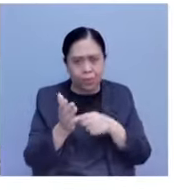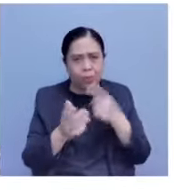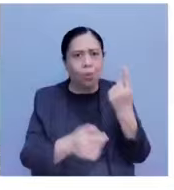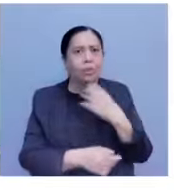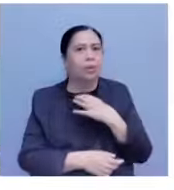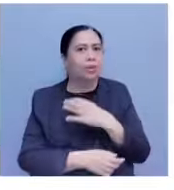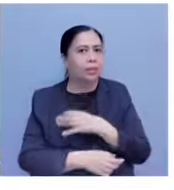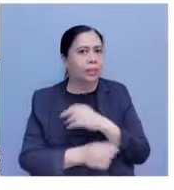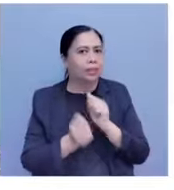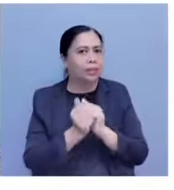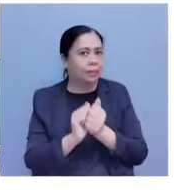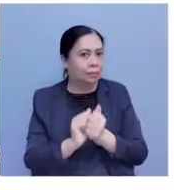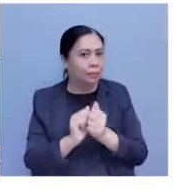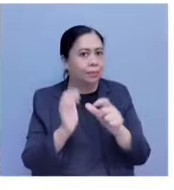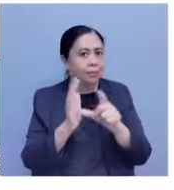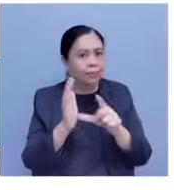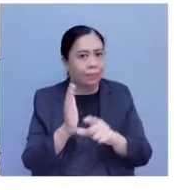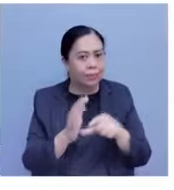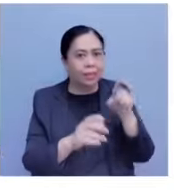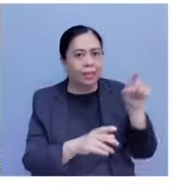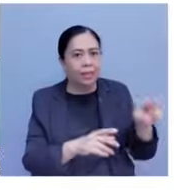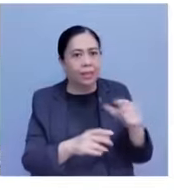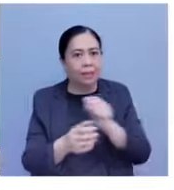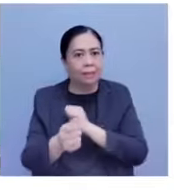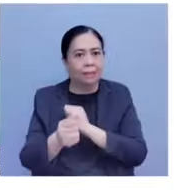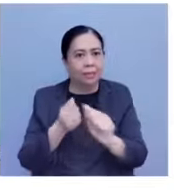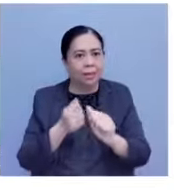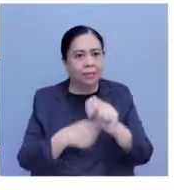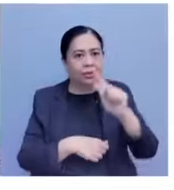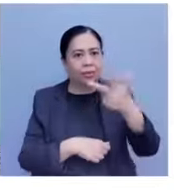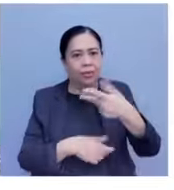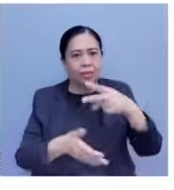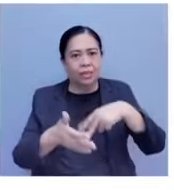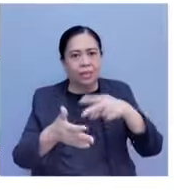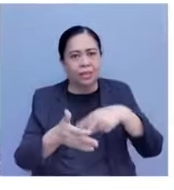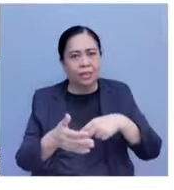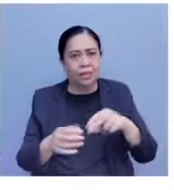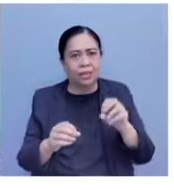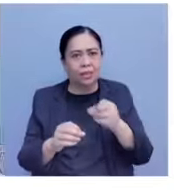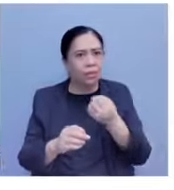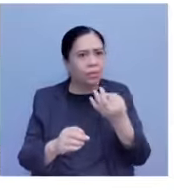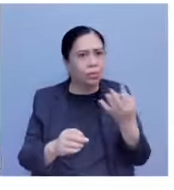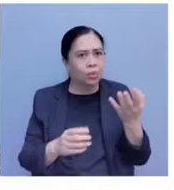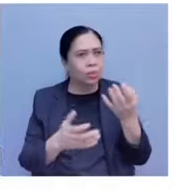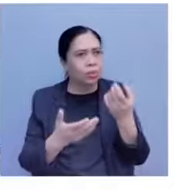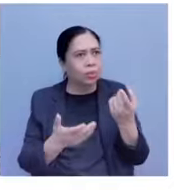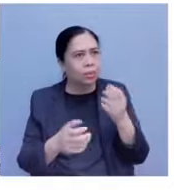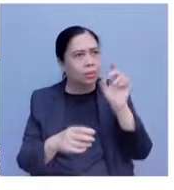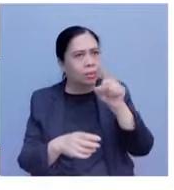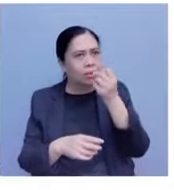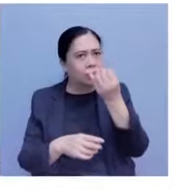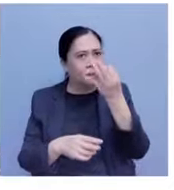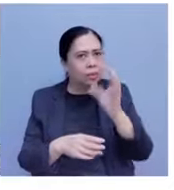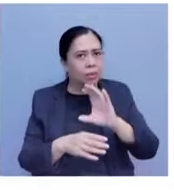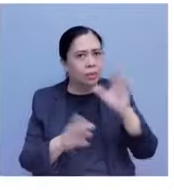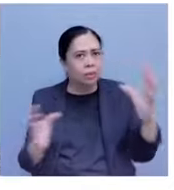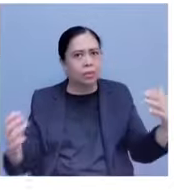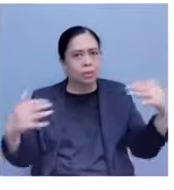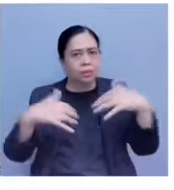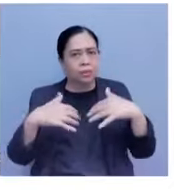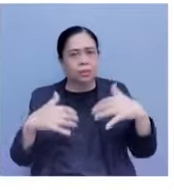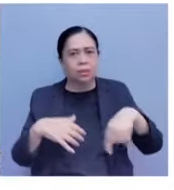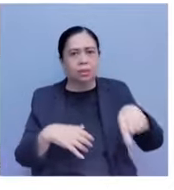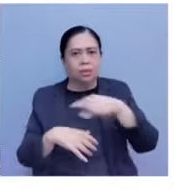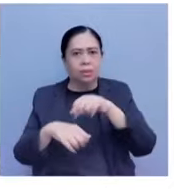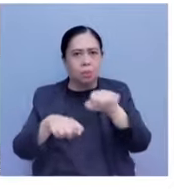can amend the bill that they have passed on third reading, and no number of senators, without convening the Congress as a